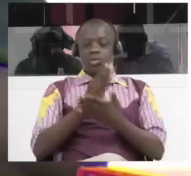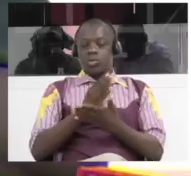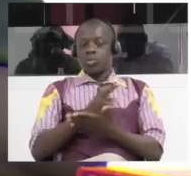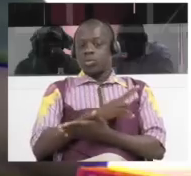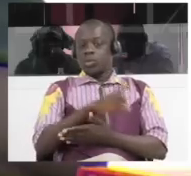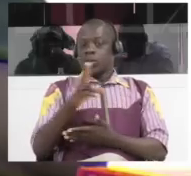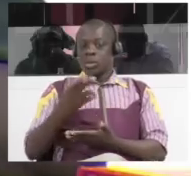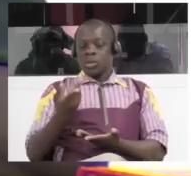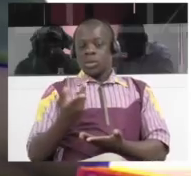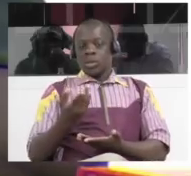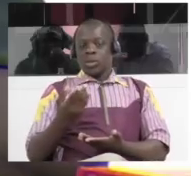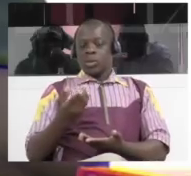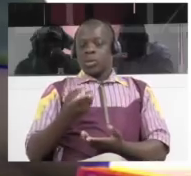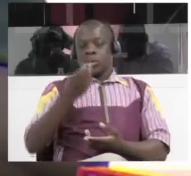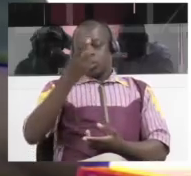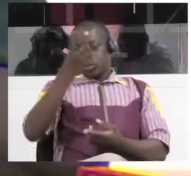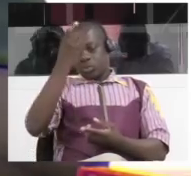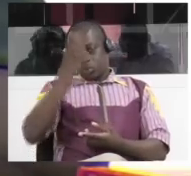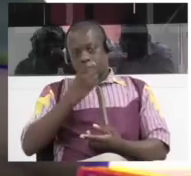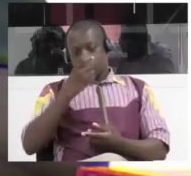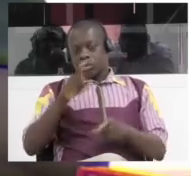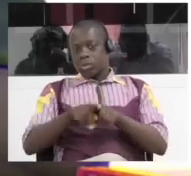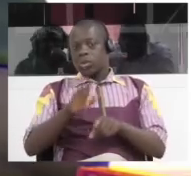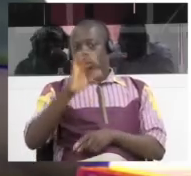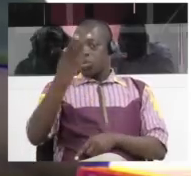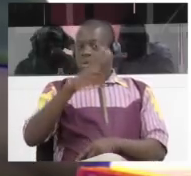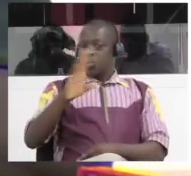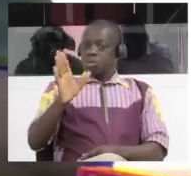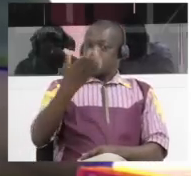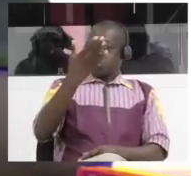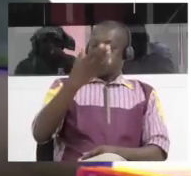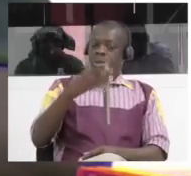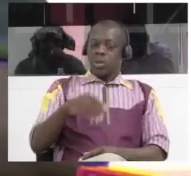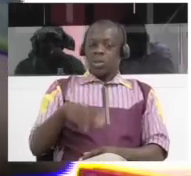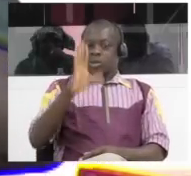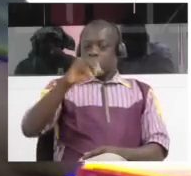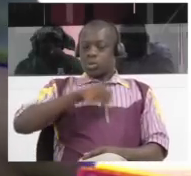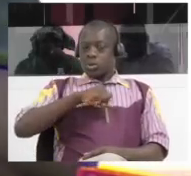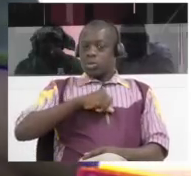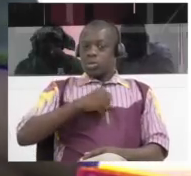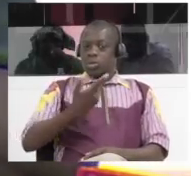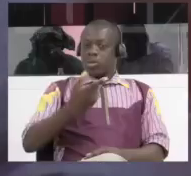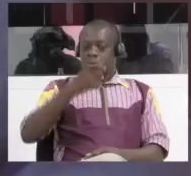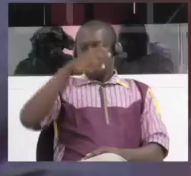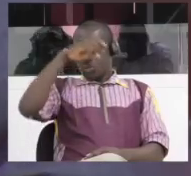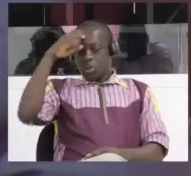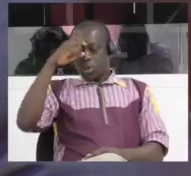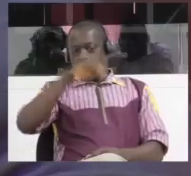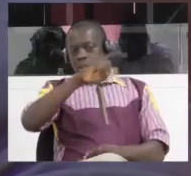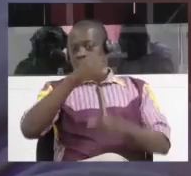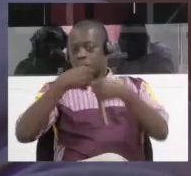to not be able to move around, to do your regular duties and training. How about the